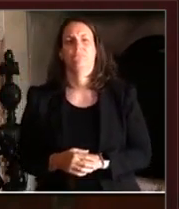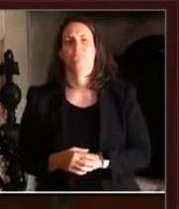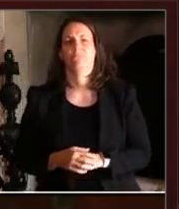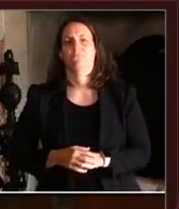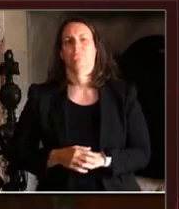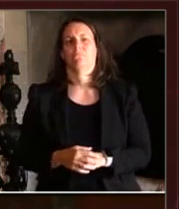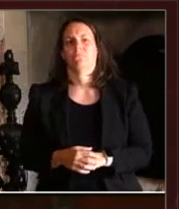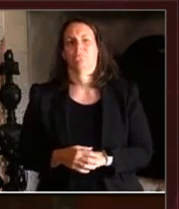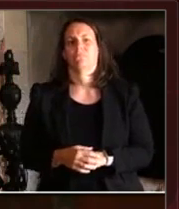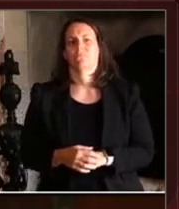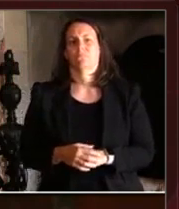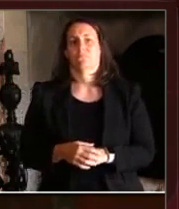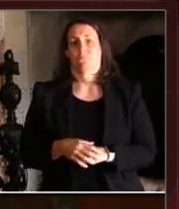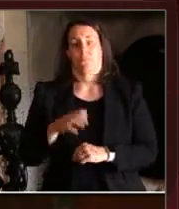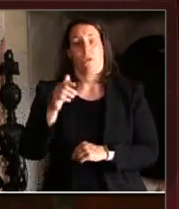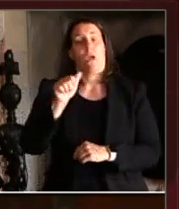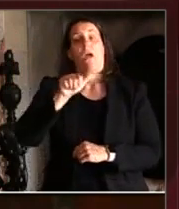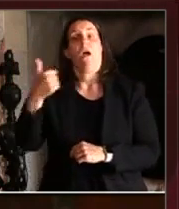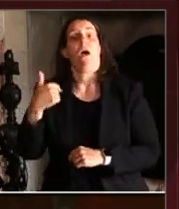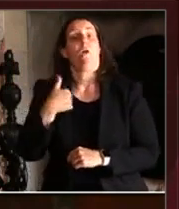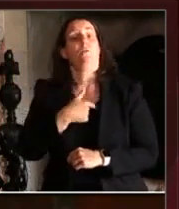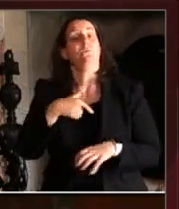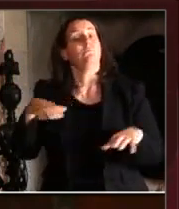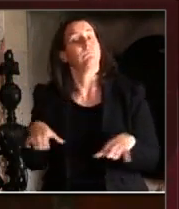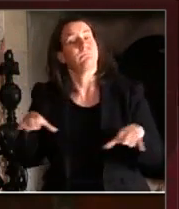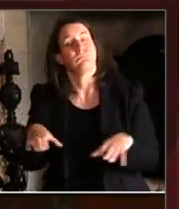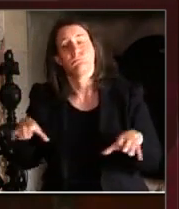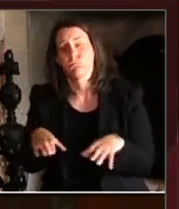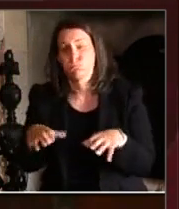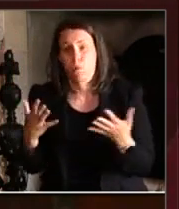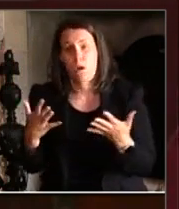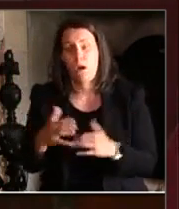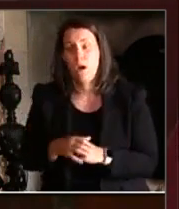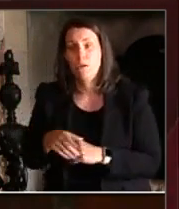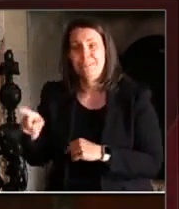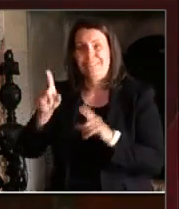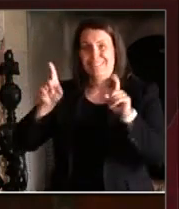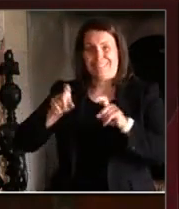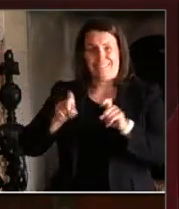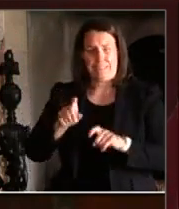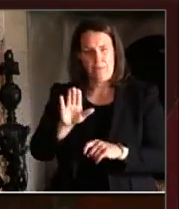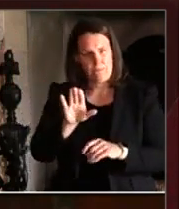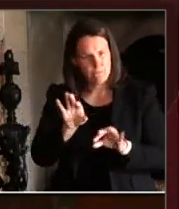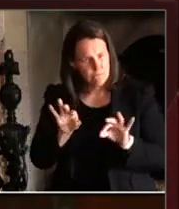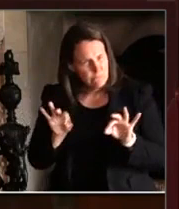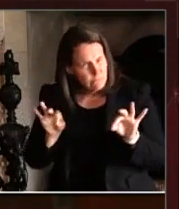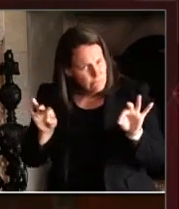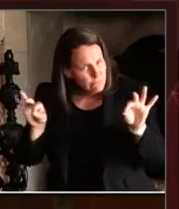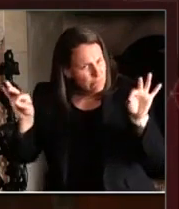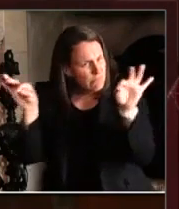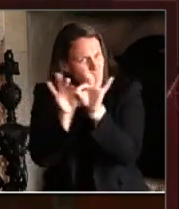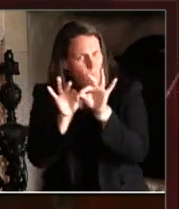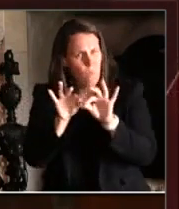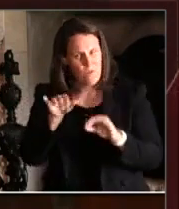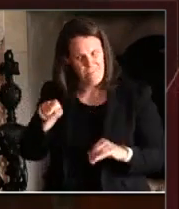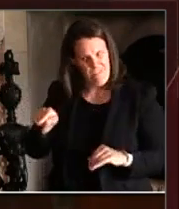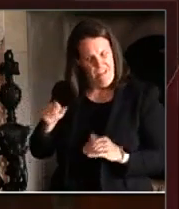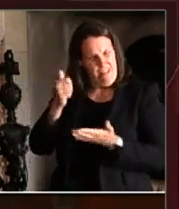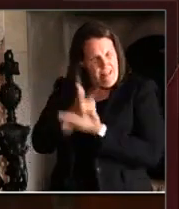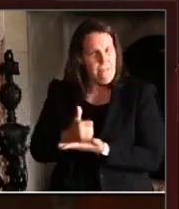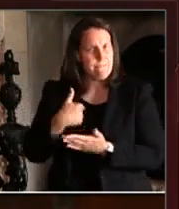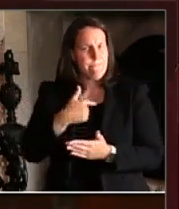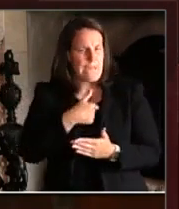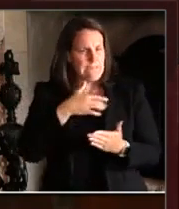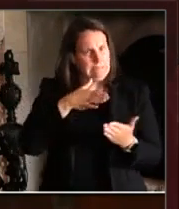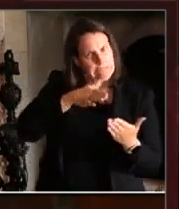ago. Increasing testing has also been a critical part of our state's response to the COVID-19 pandemic